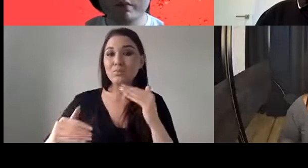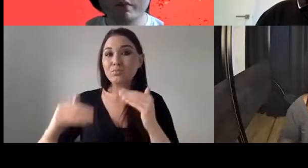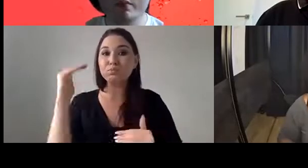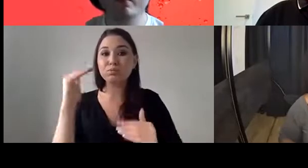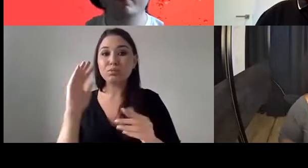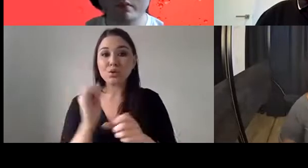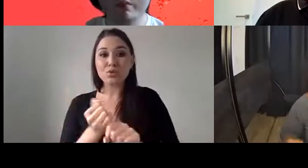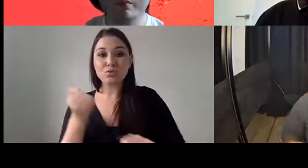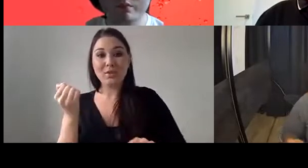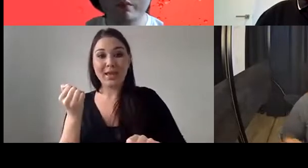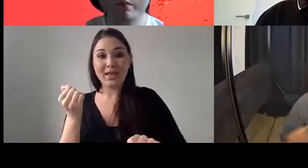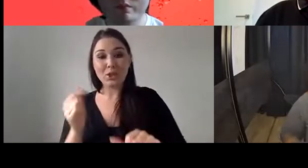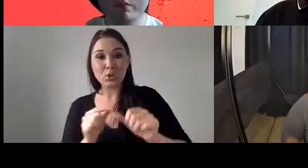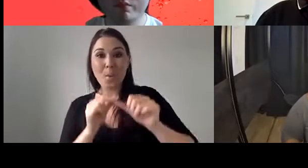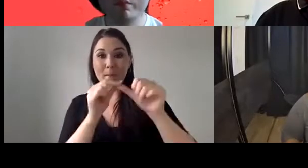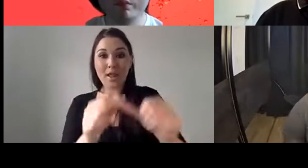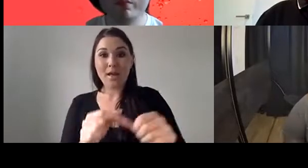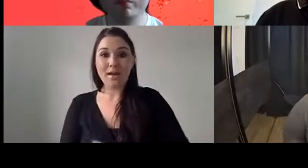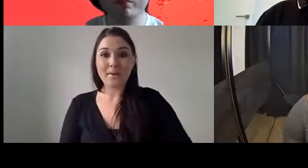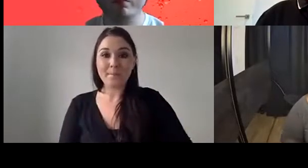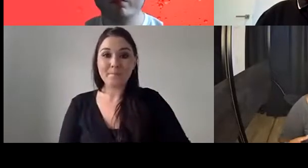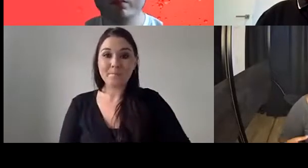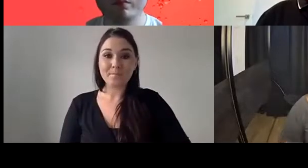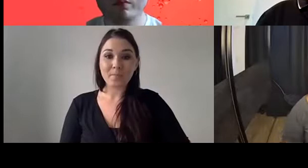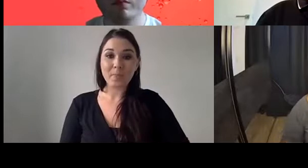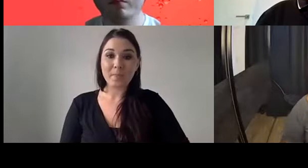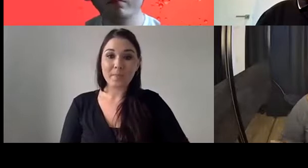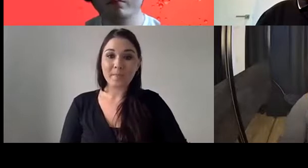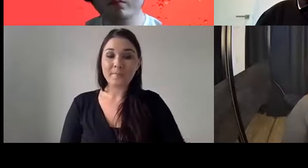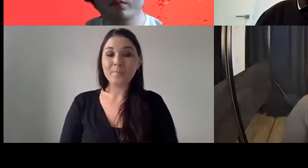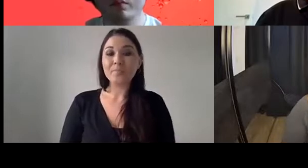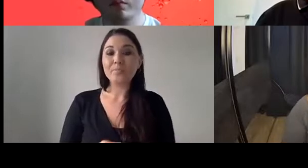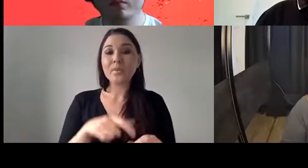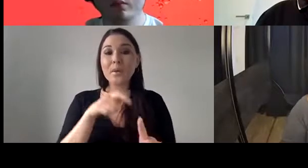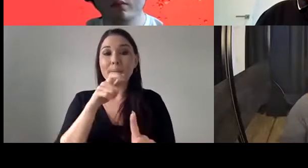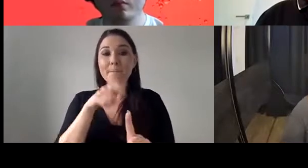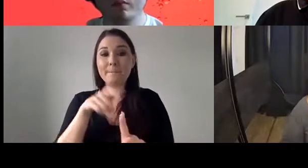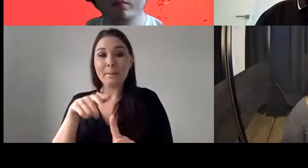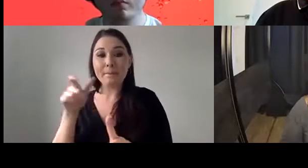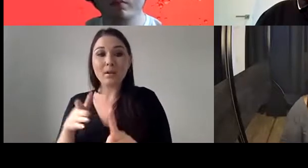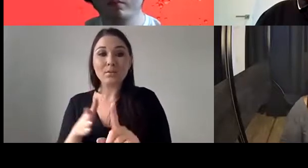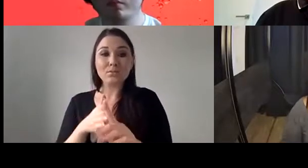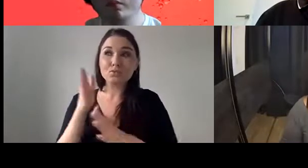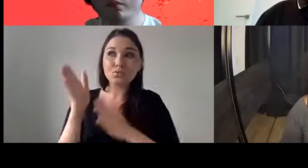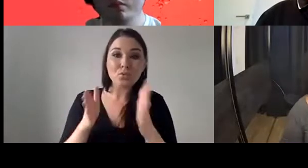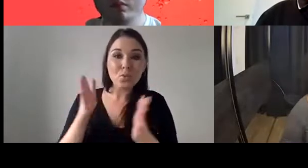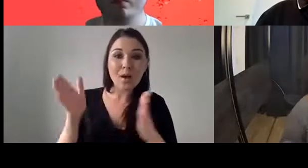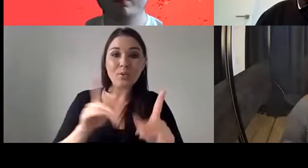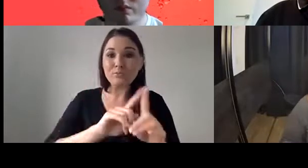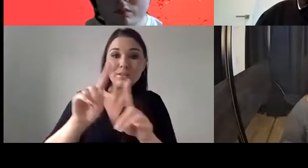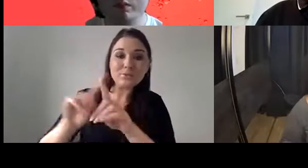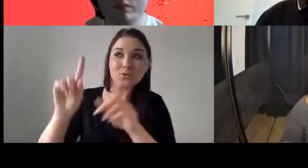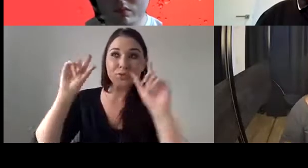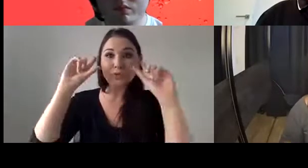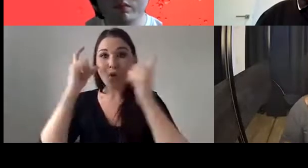apply. That's remove a lot of workforce of people that go, for example, to Quad Institute to learn a